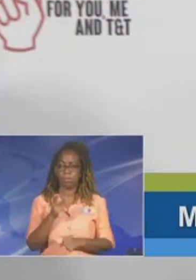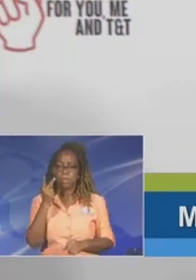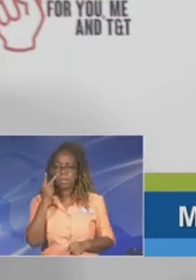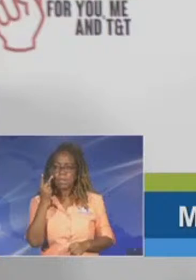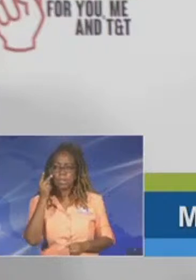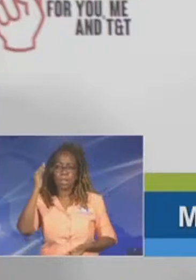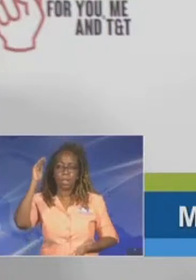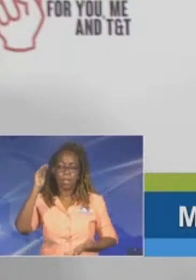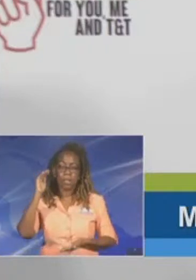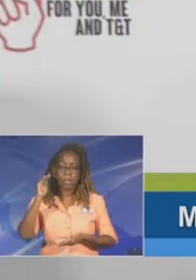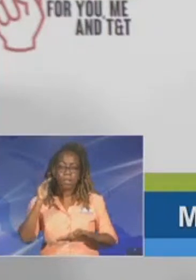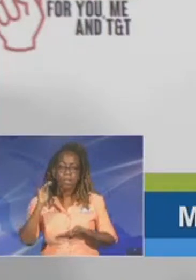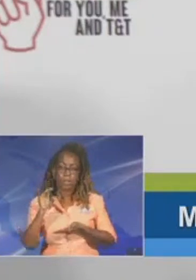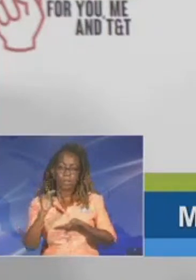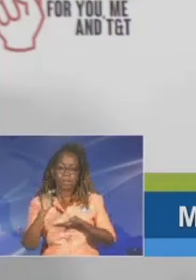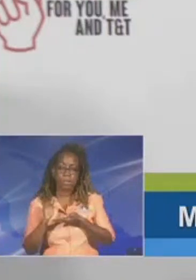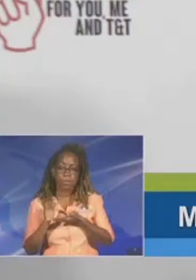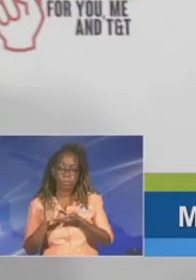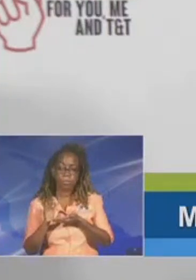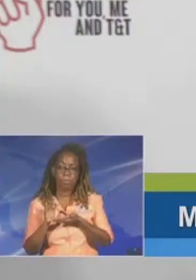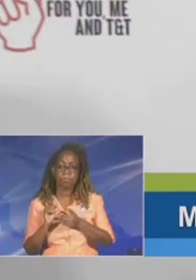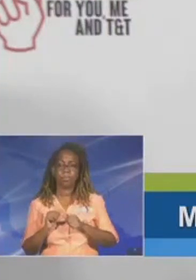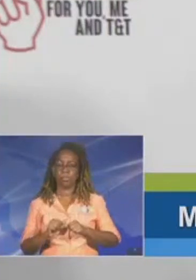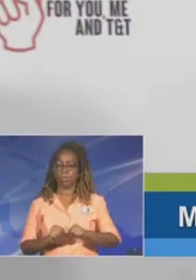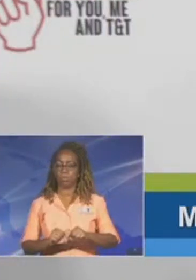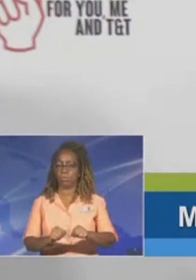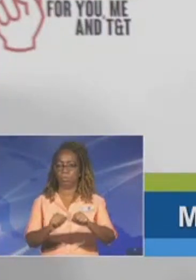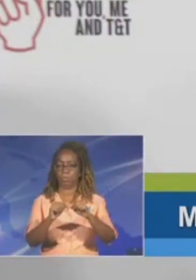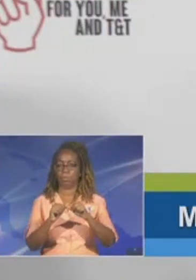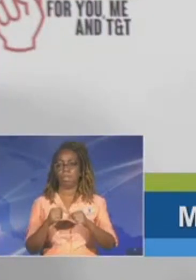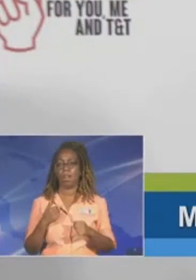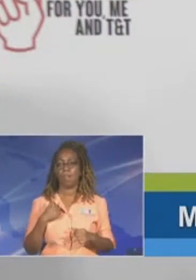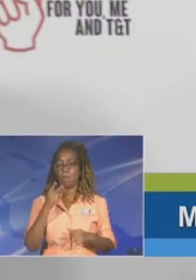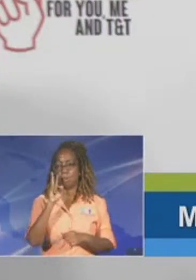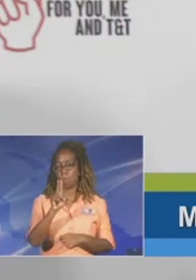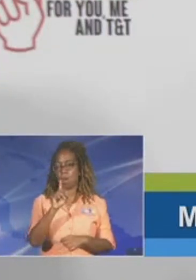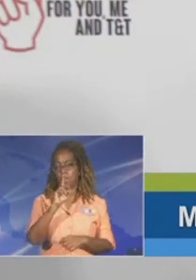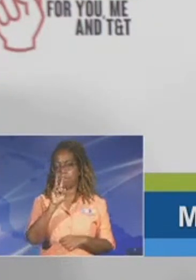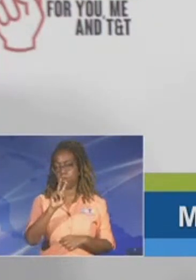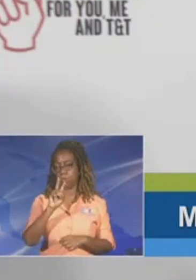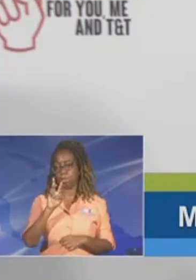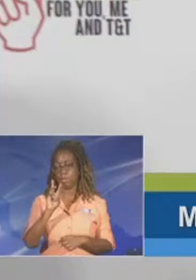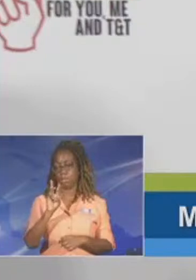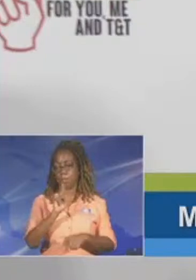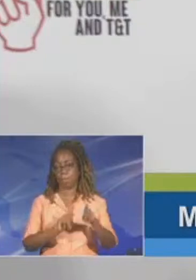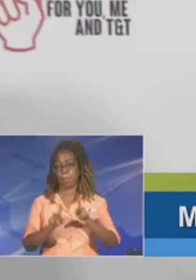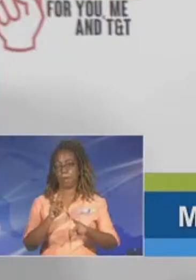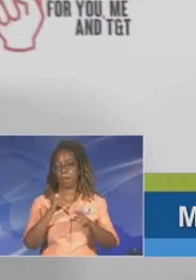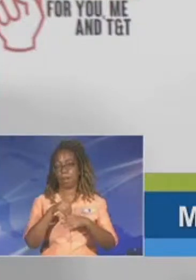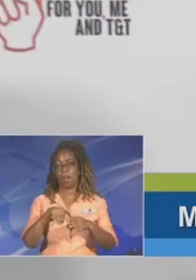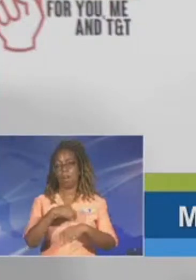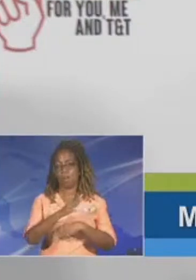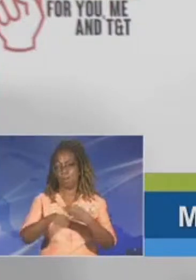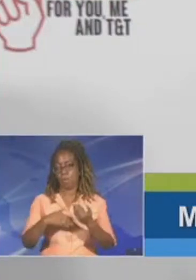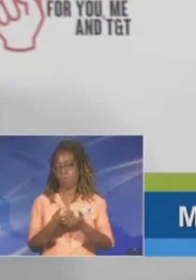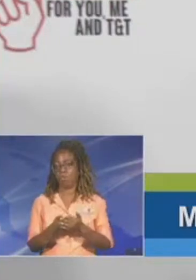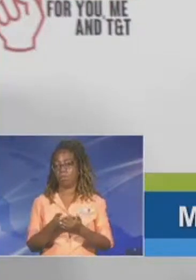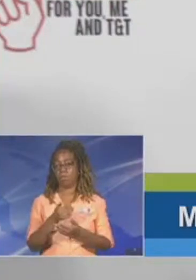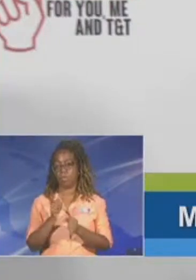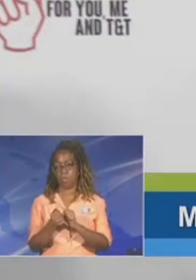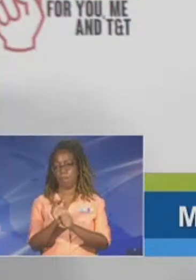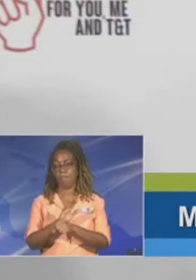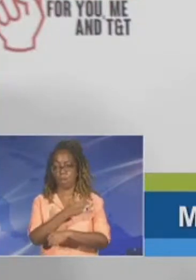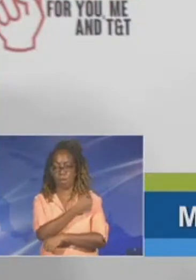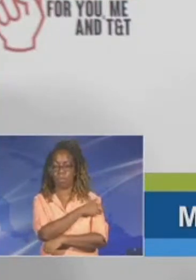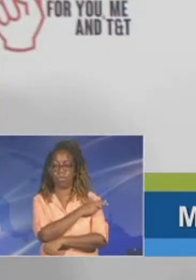numbers continues. There are currently 175 patients in the parallel healthcare system, of